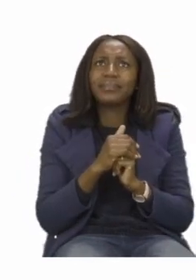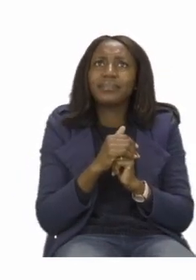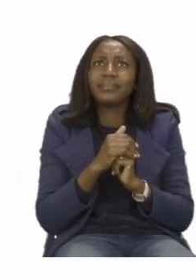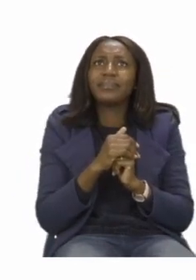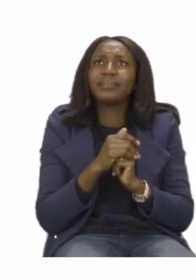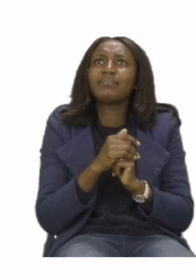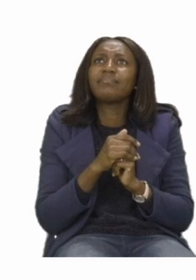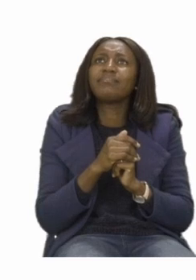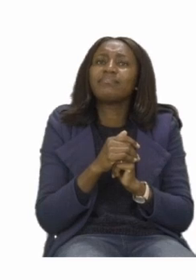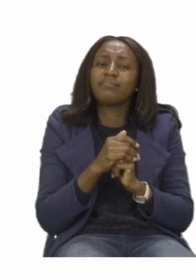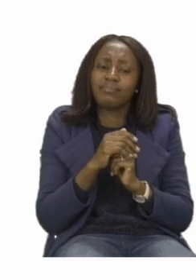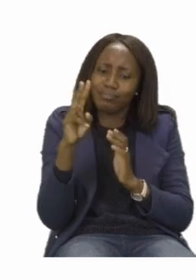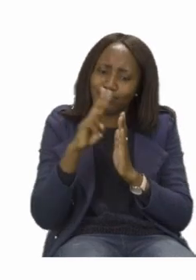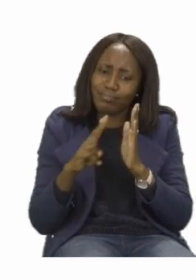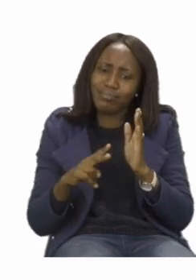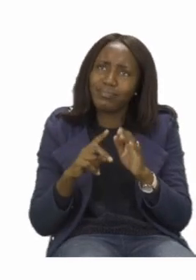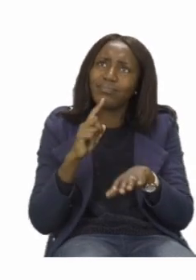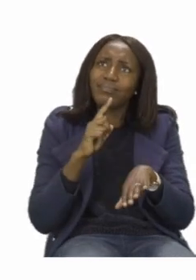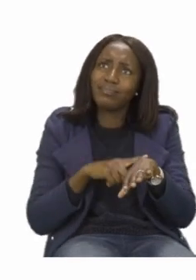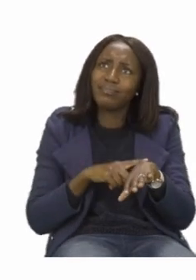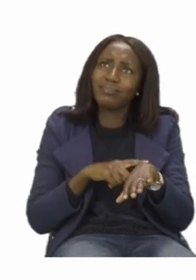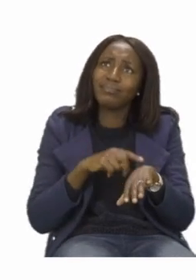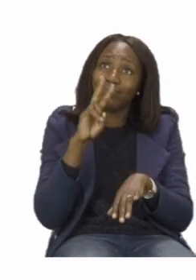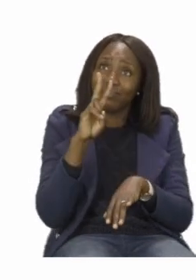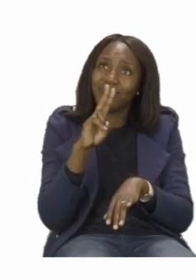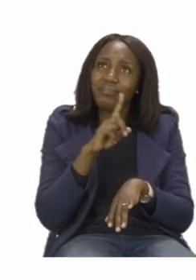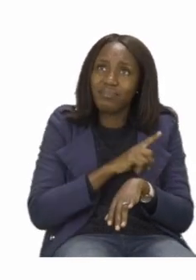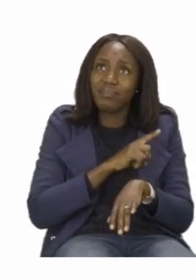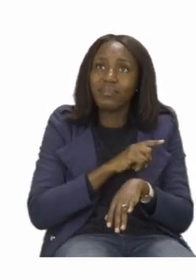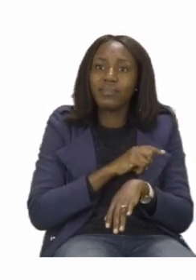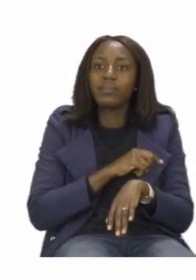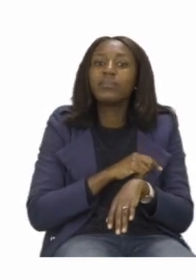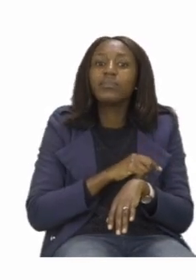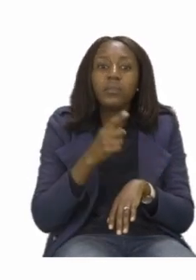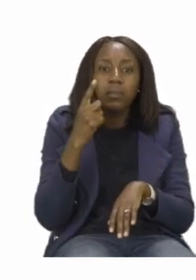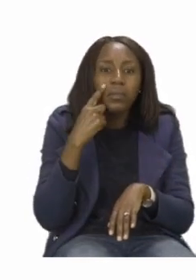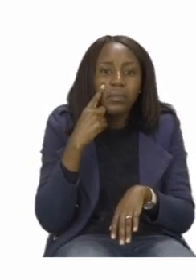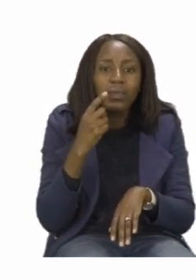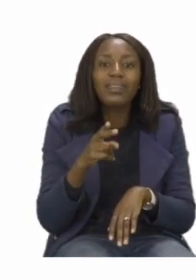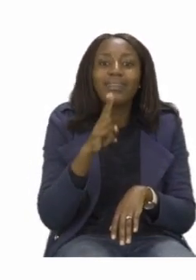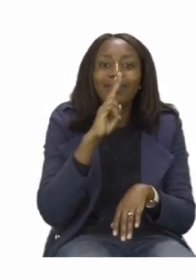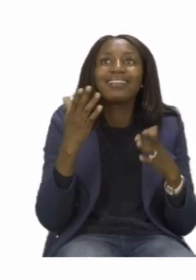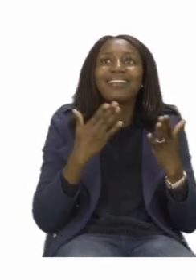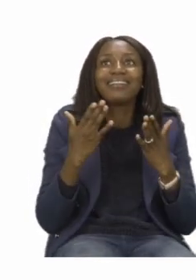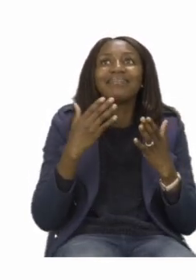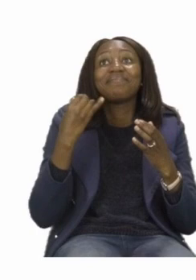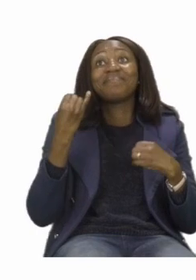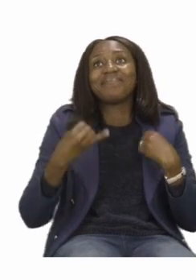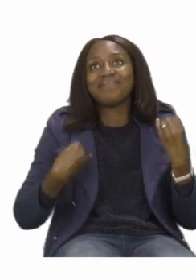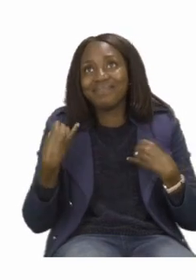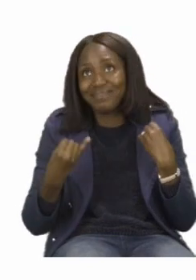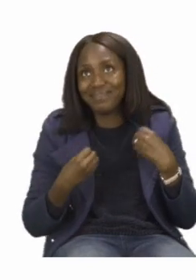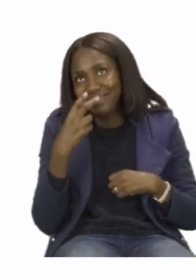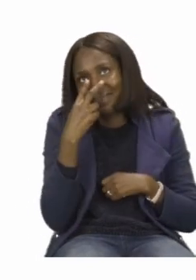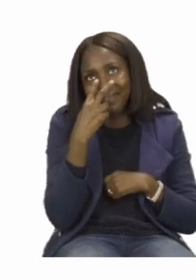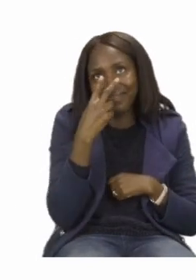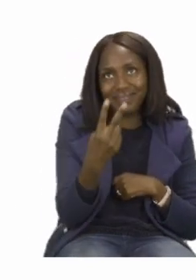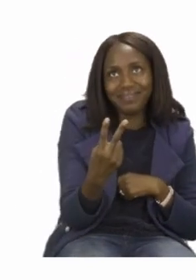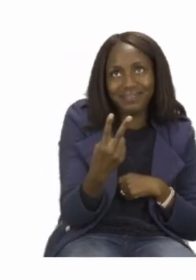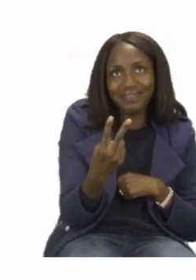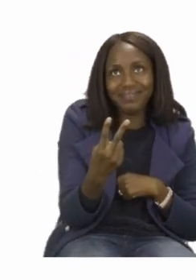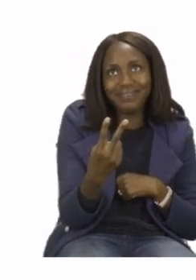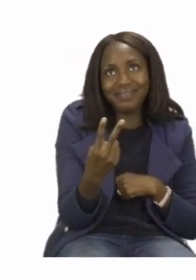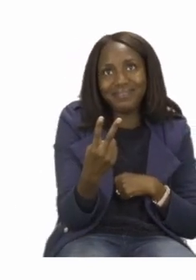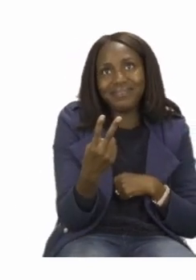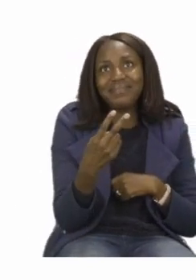reading it a second time is to make sure that you find your answers. Have fun, children, and I'll see you when you're done with